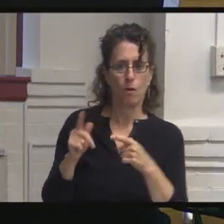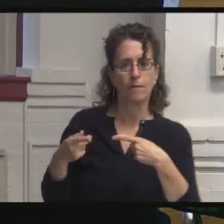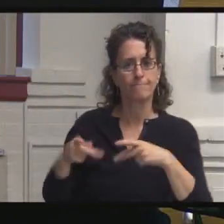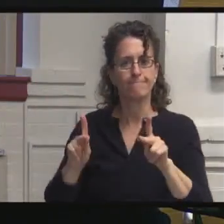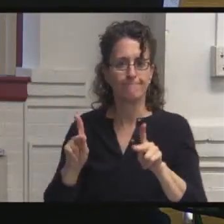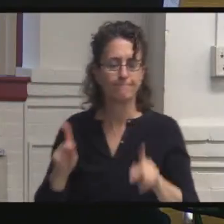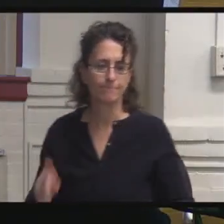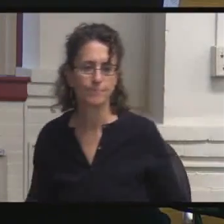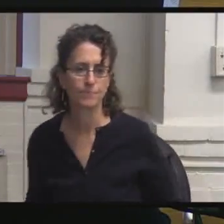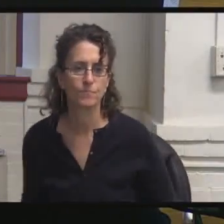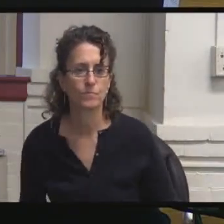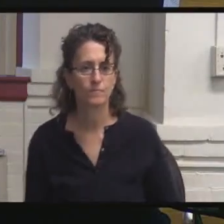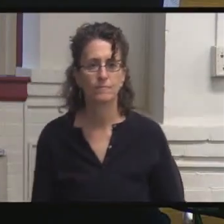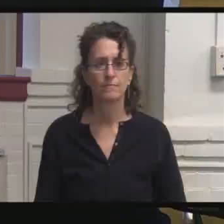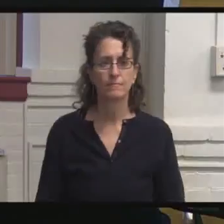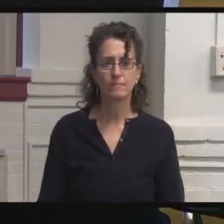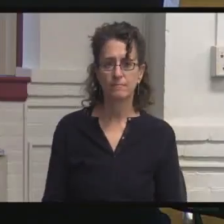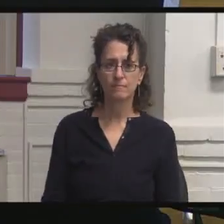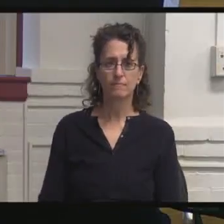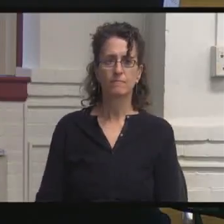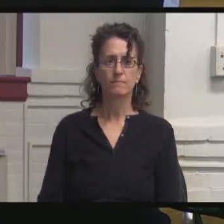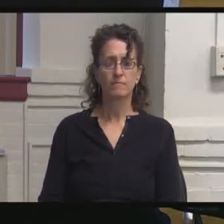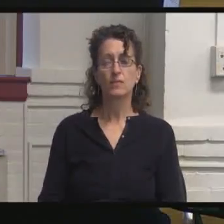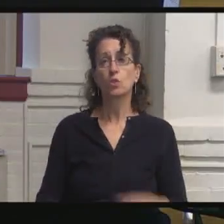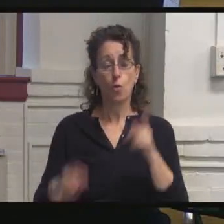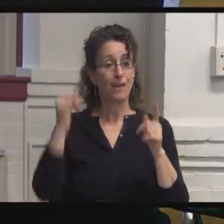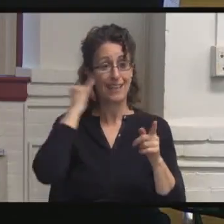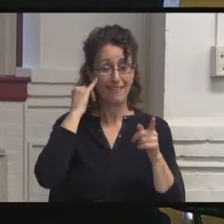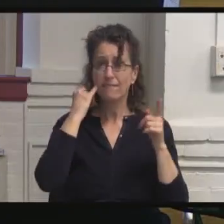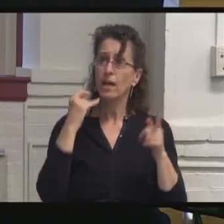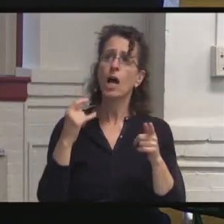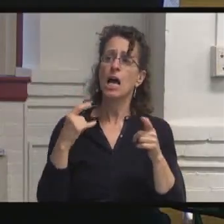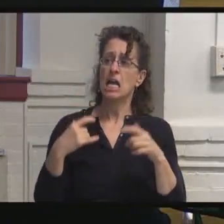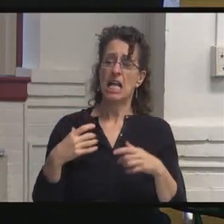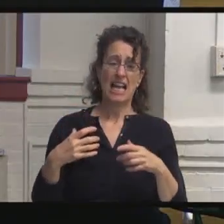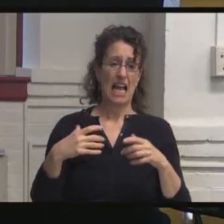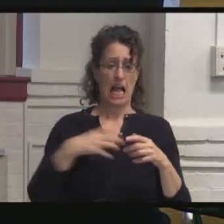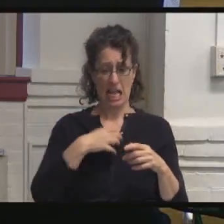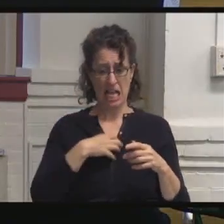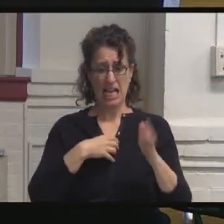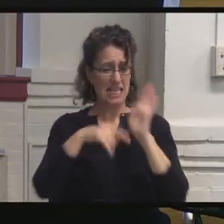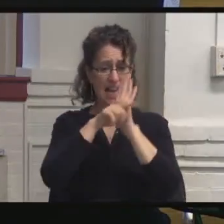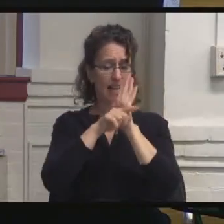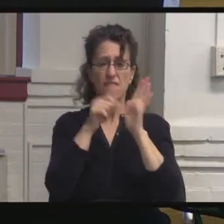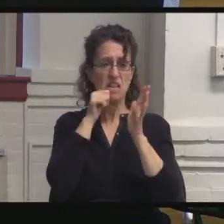terminology is different, but the outcome is roughly the same. You get a permit to install a tower.